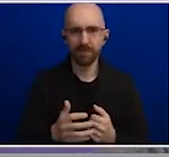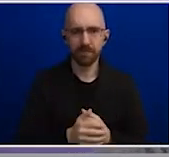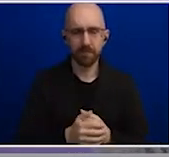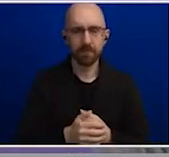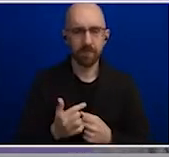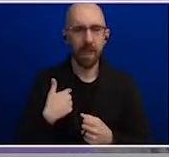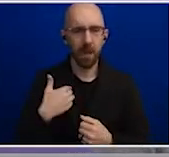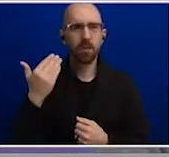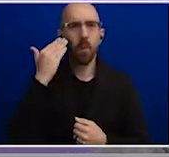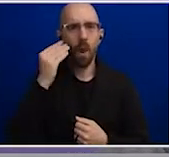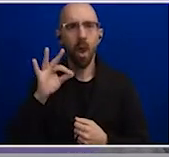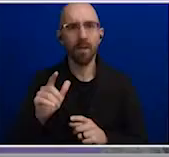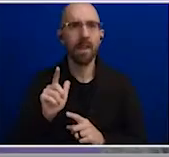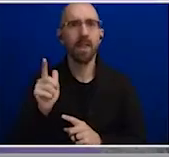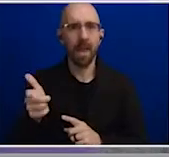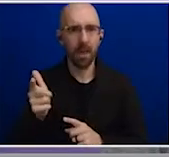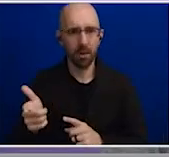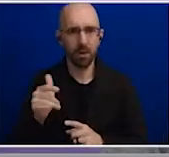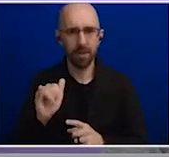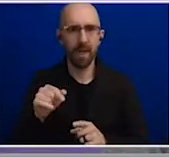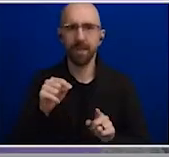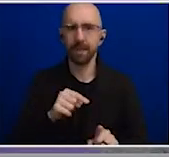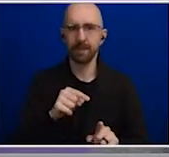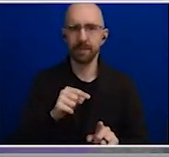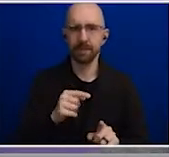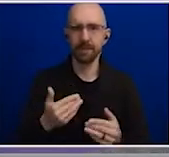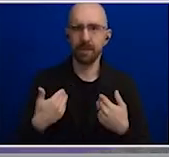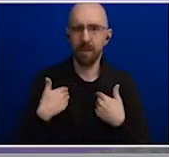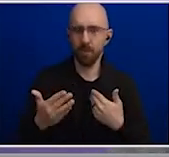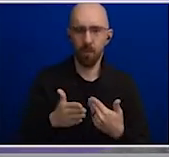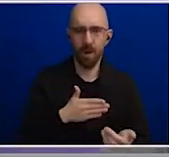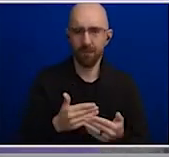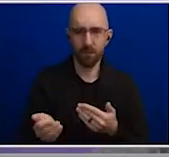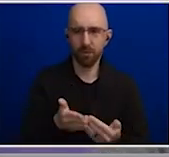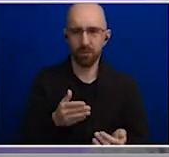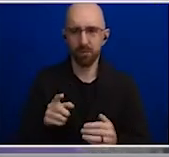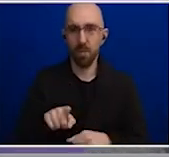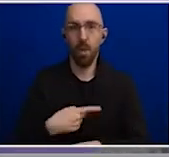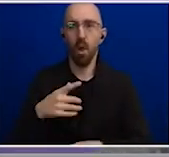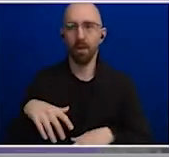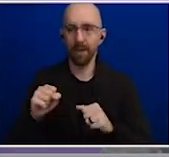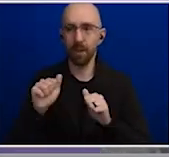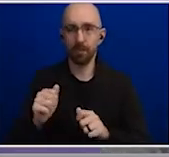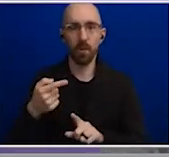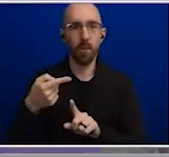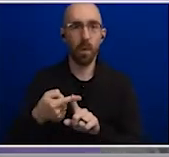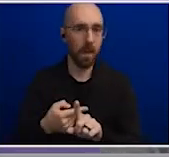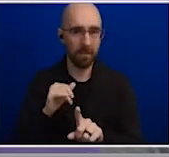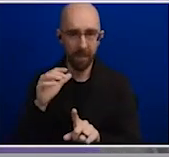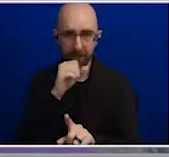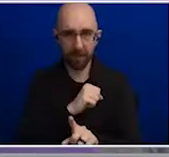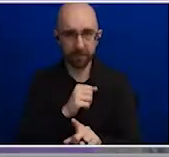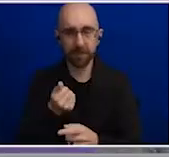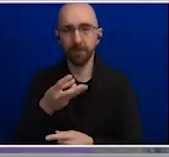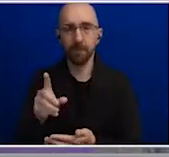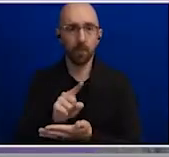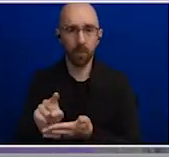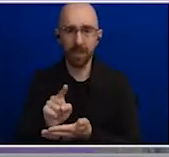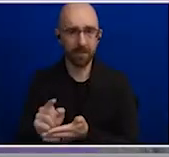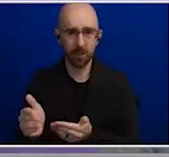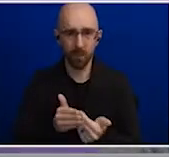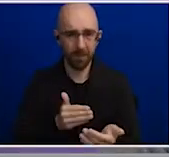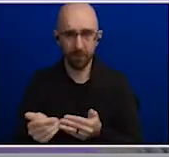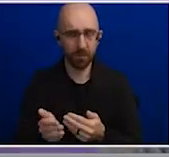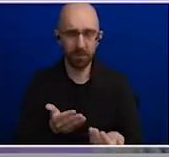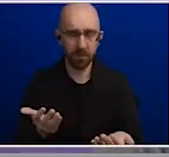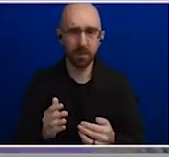later. That this is you've got however long it takes. It could be a month, I guess, or a couple weeks or whatever. But I was